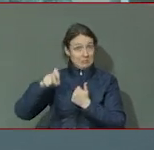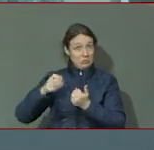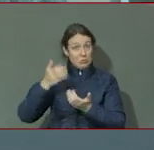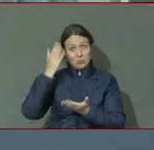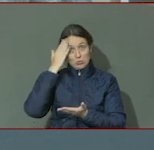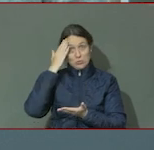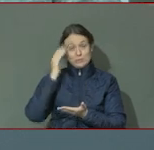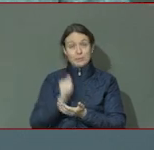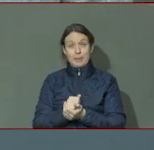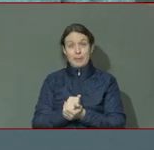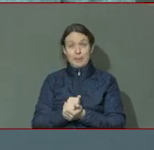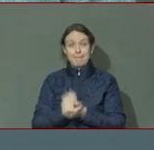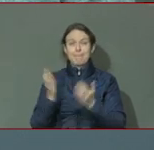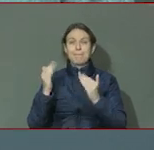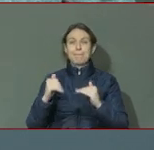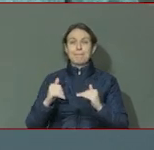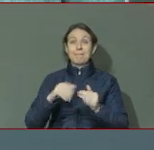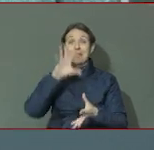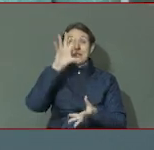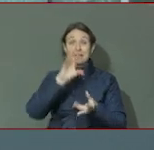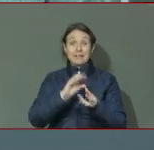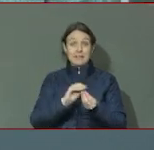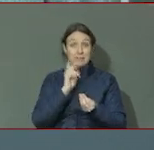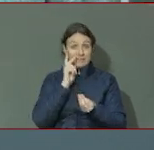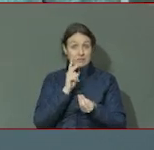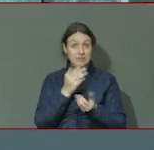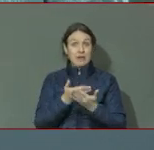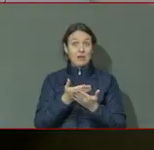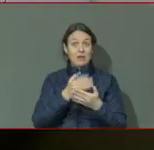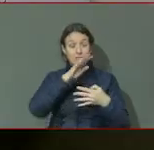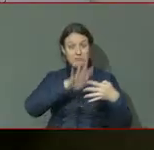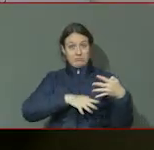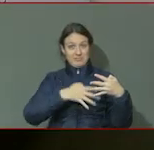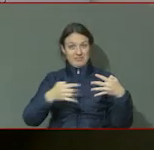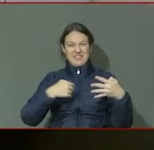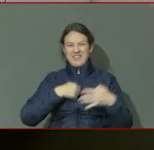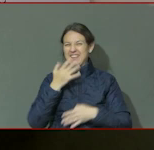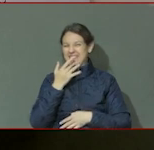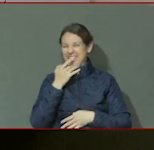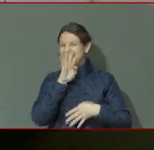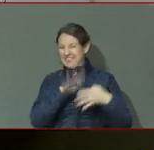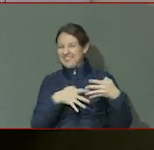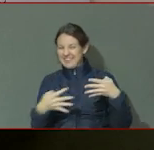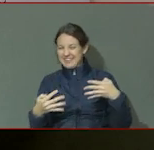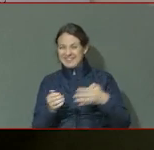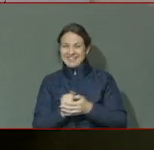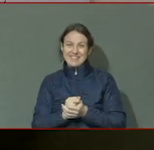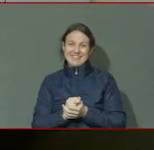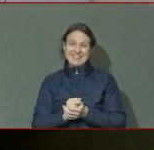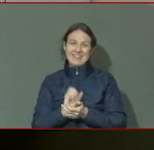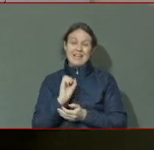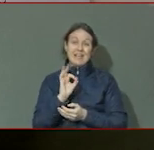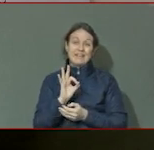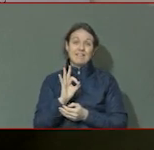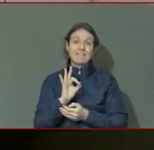And then I've made a summary there for you again. You see my table. I like the tables. If I do the